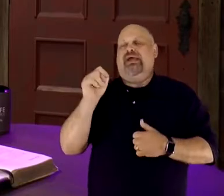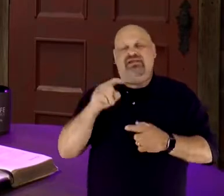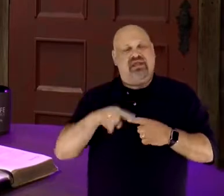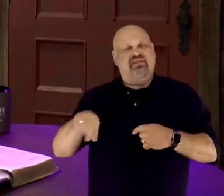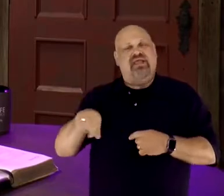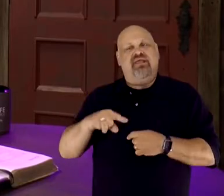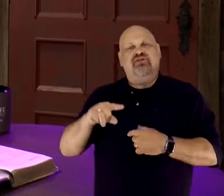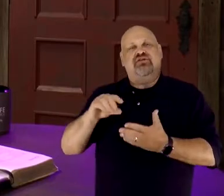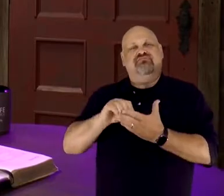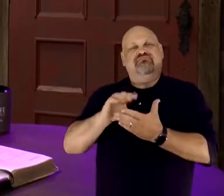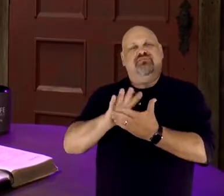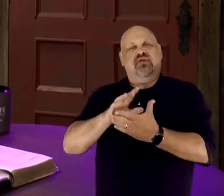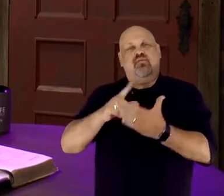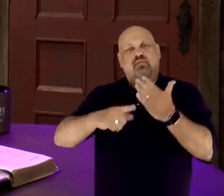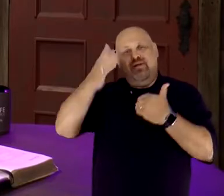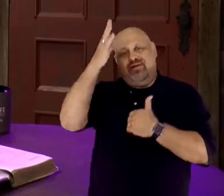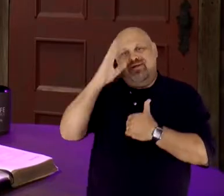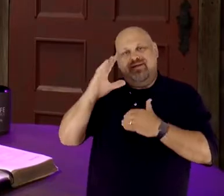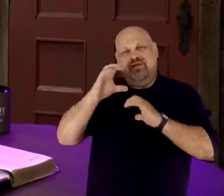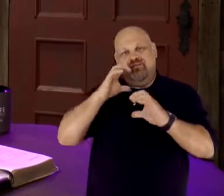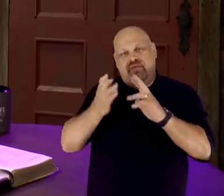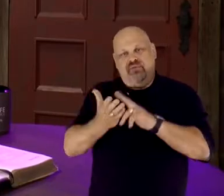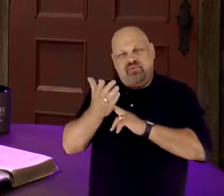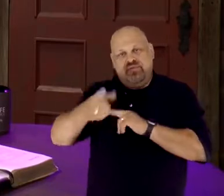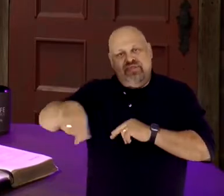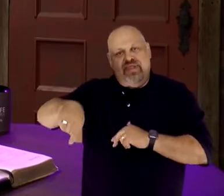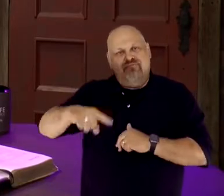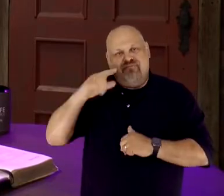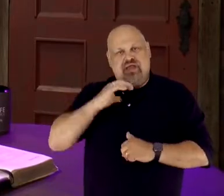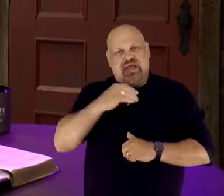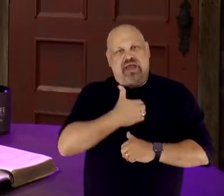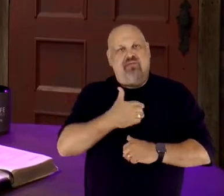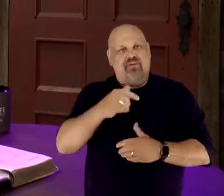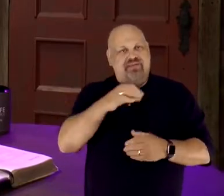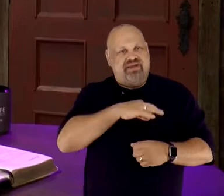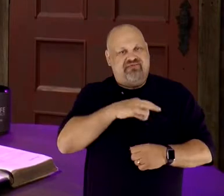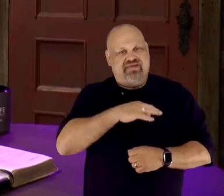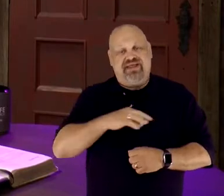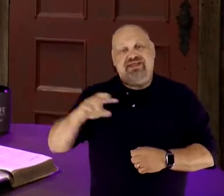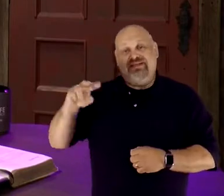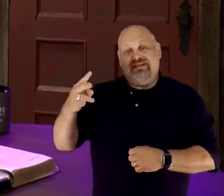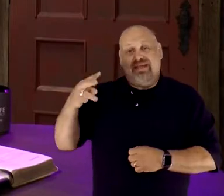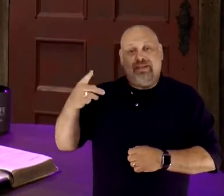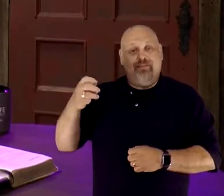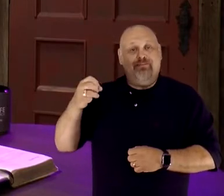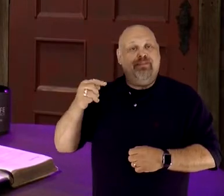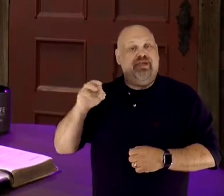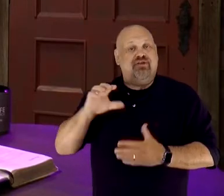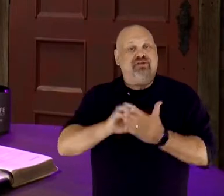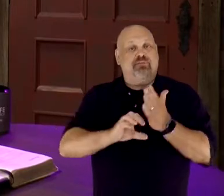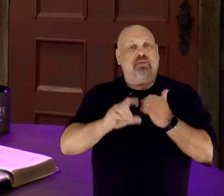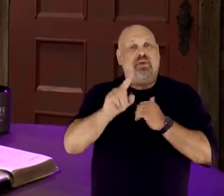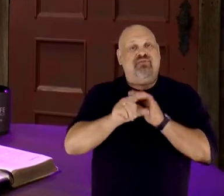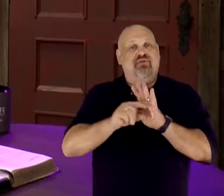recorded what God communicated through them for our benefit. In 2 Peter 1:20 and 21, we